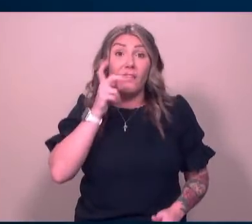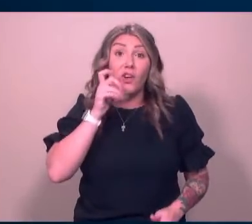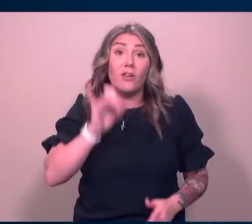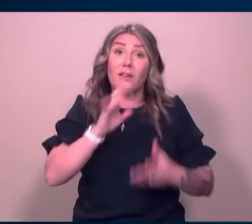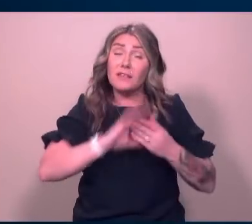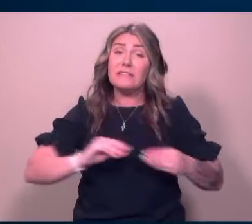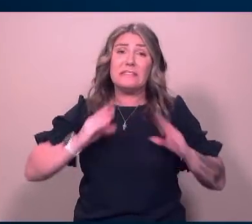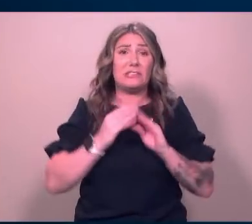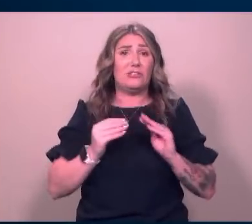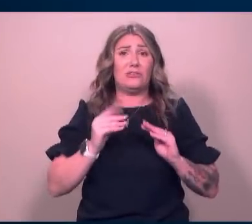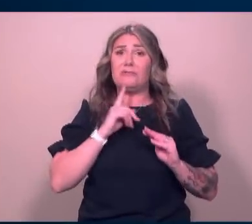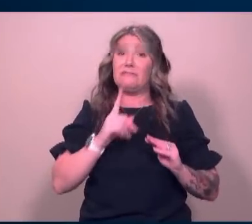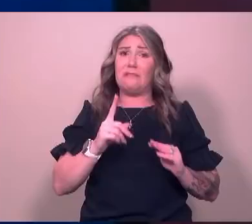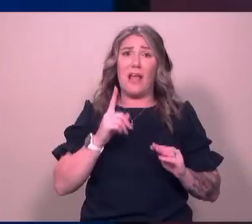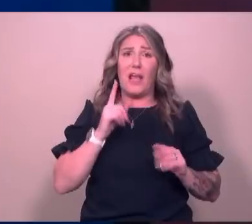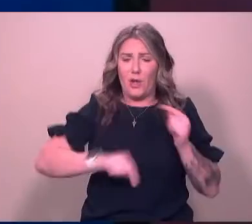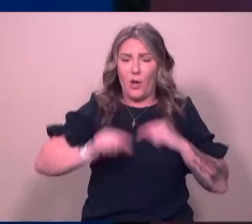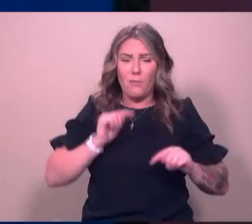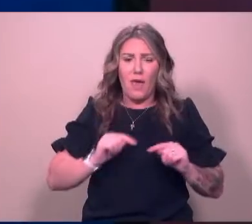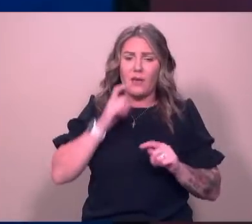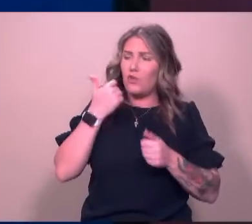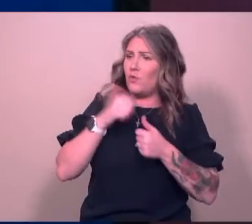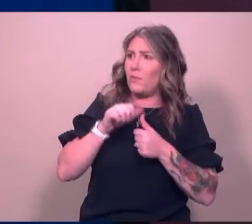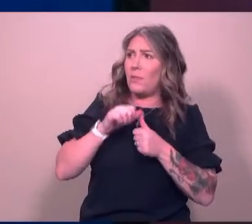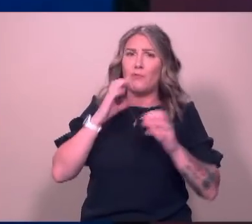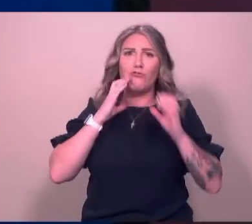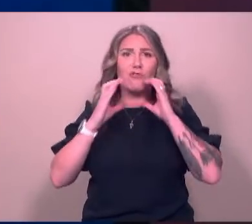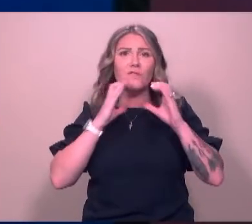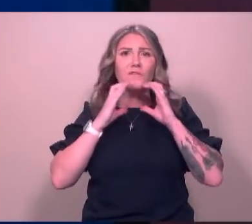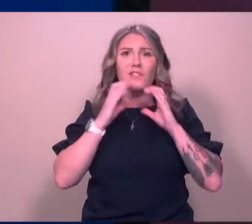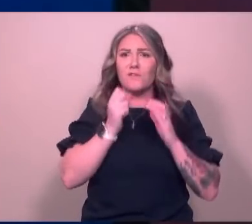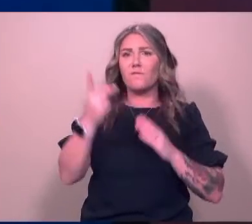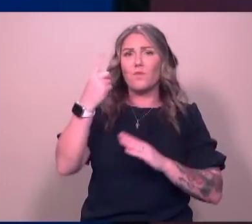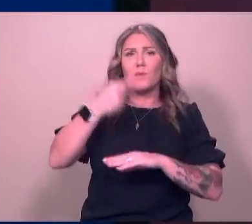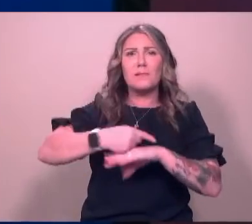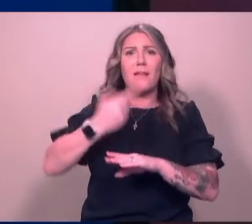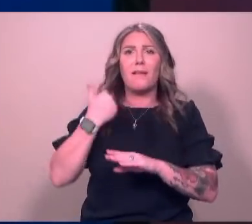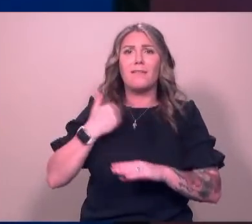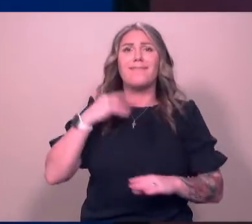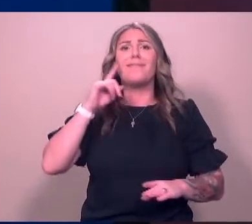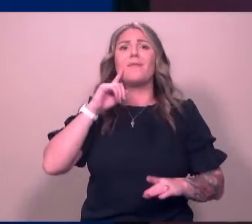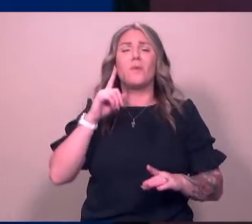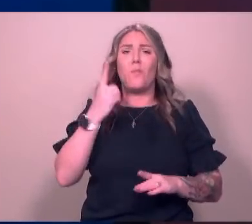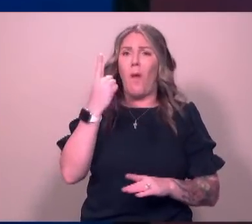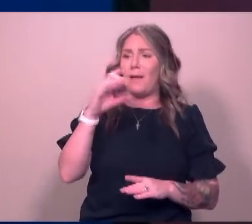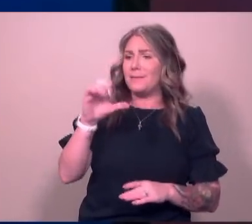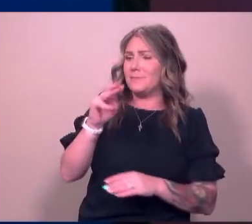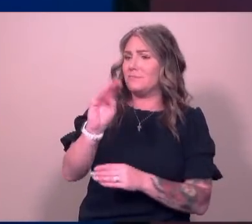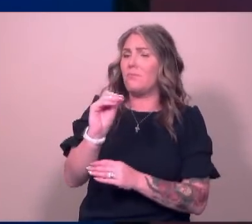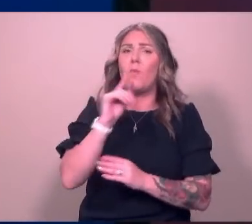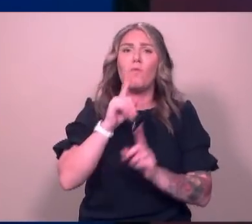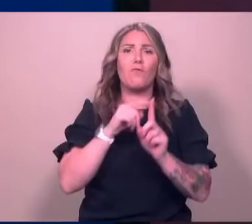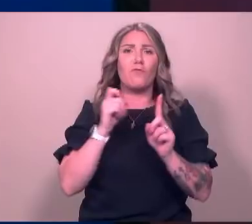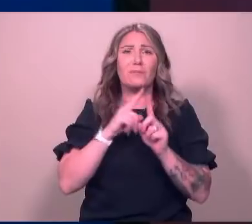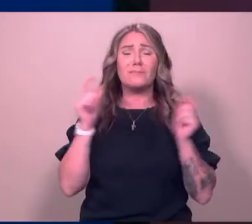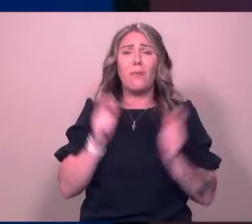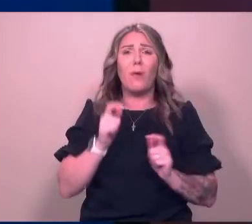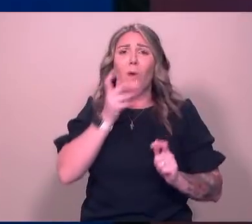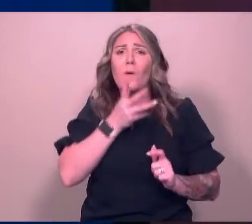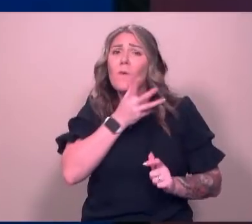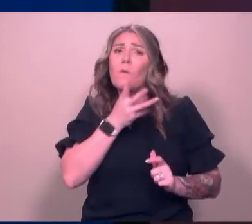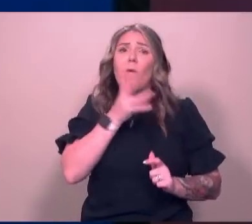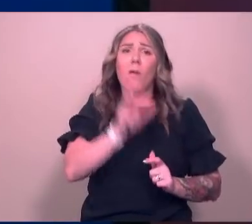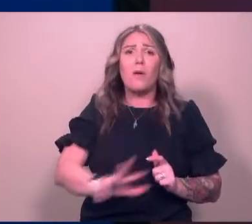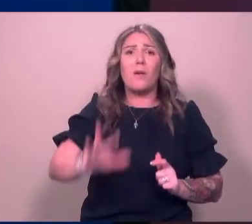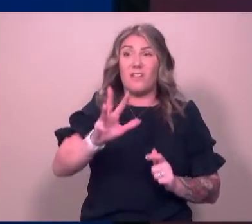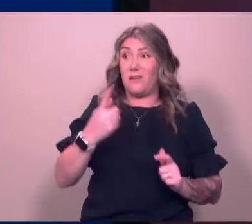and I go back and I remember that conversation we had just a few days ago with one of the chief medical officers from a small rural area, and he was like,